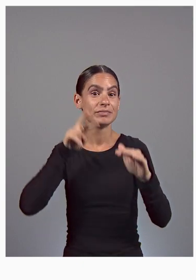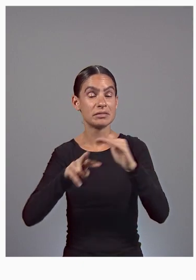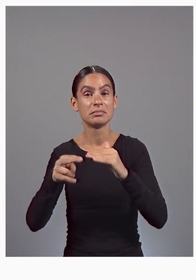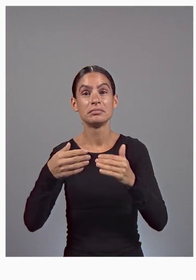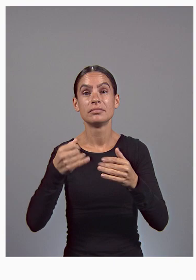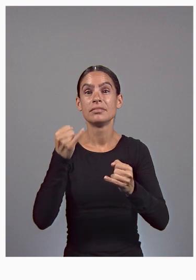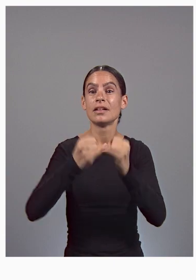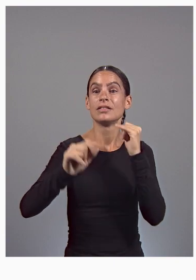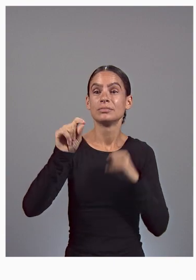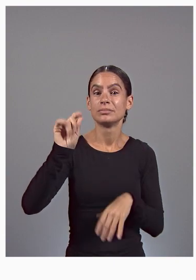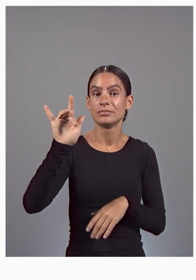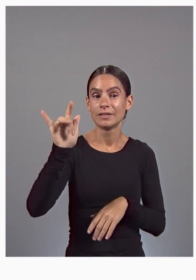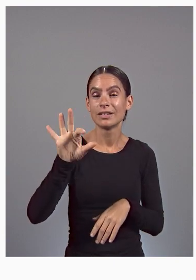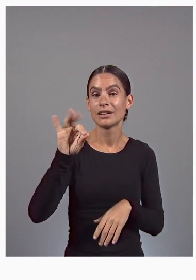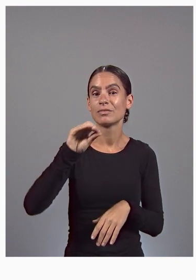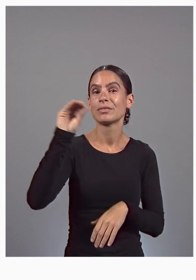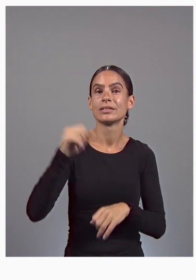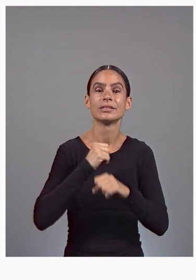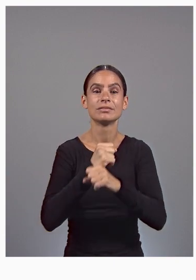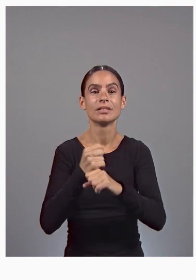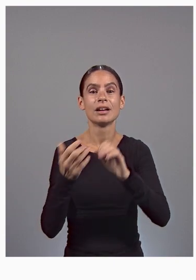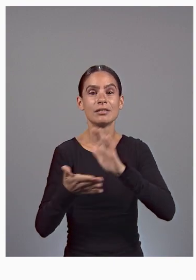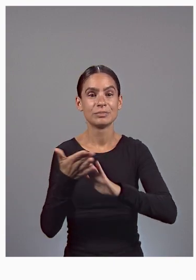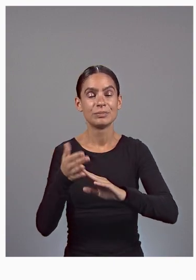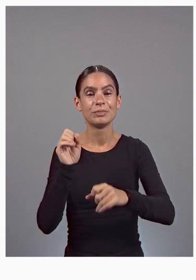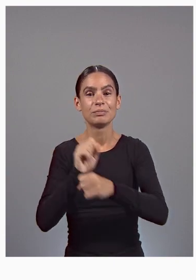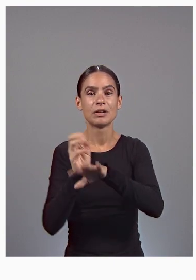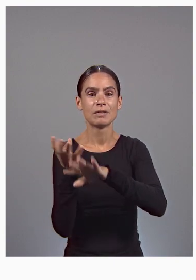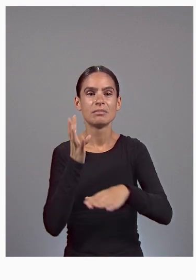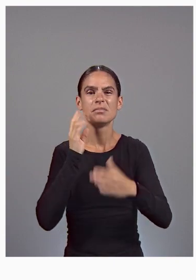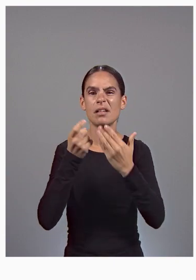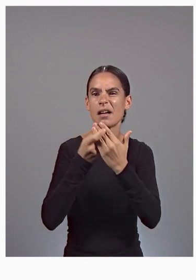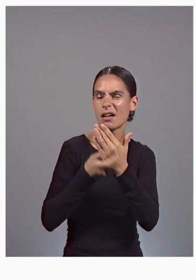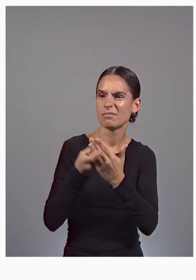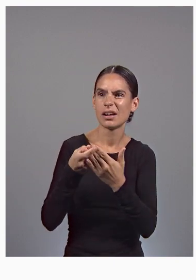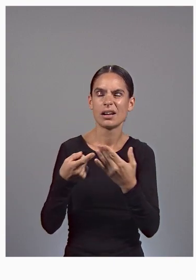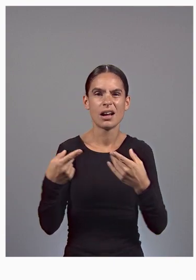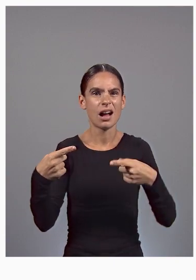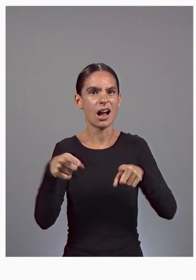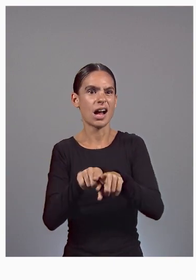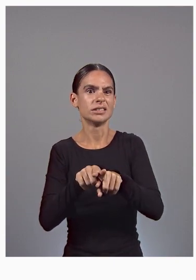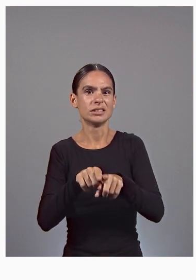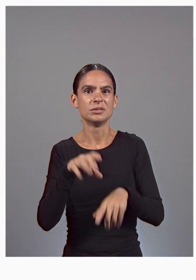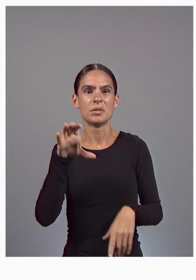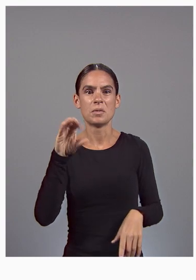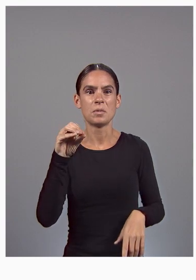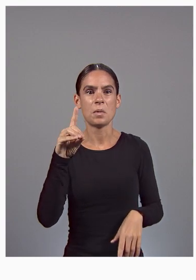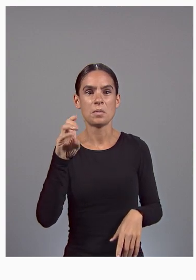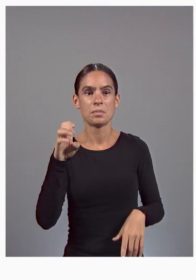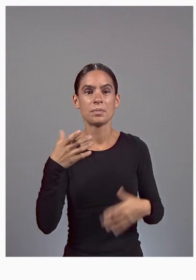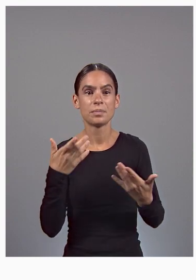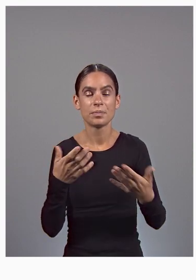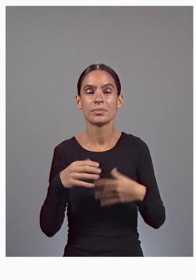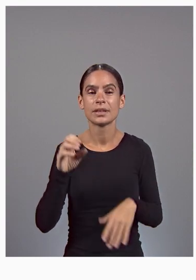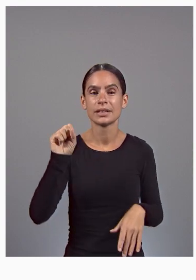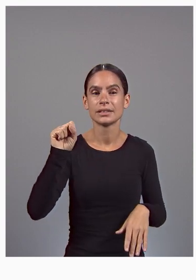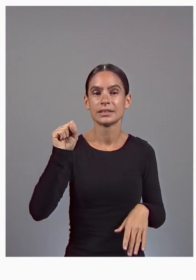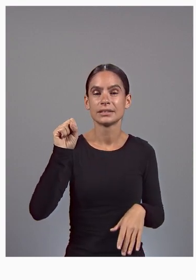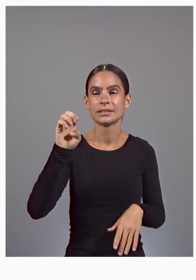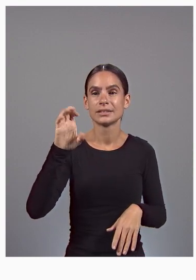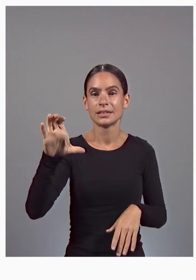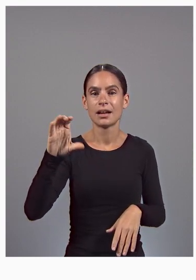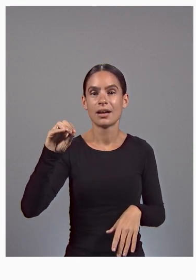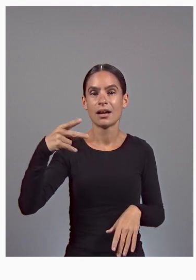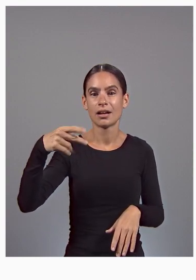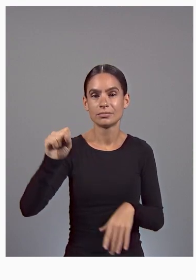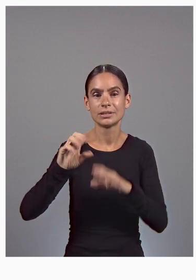90% of security operations workflows will be automated and managed as code. Okay, so SecOps teams